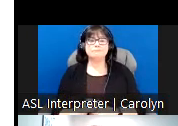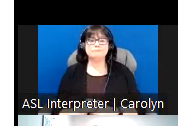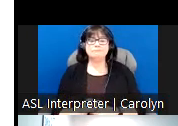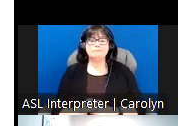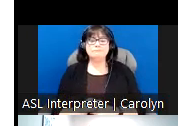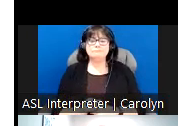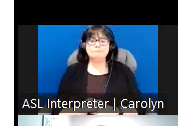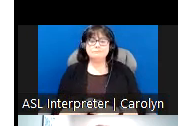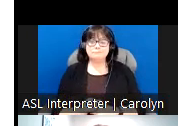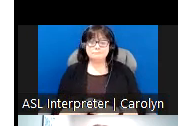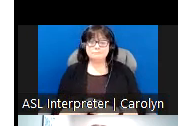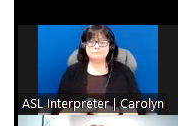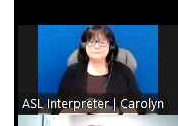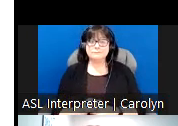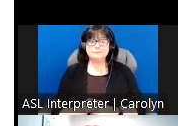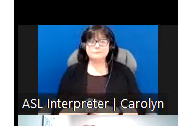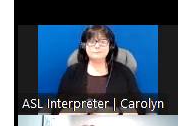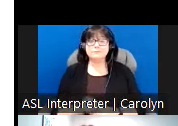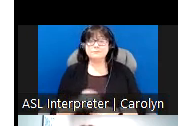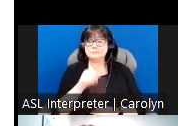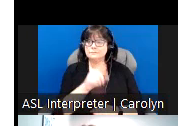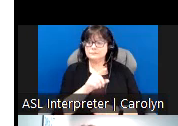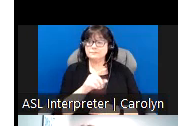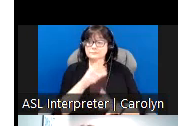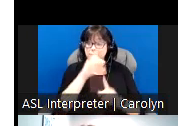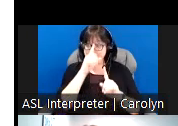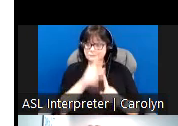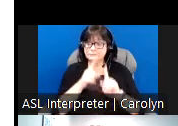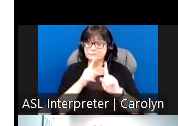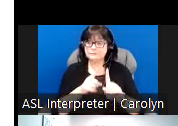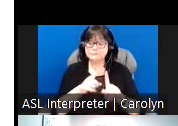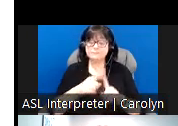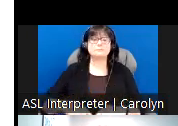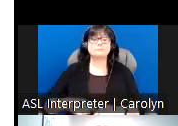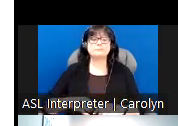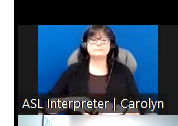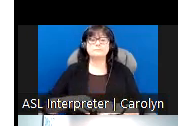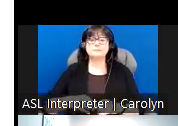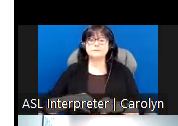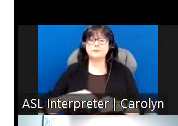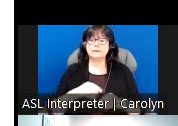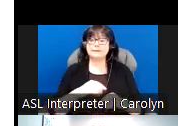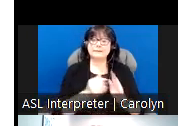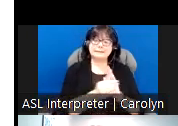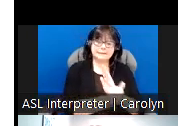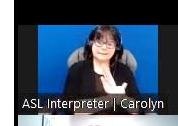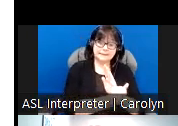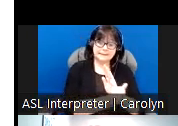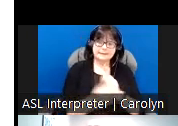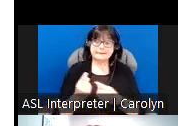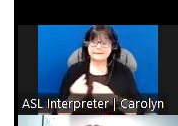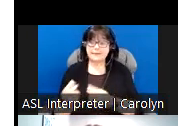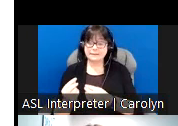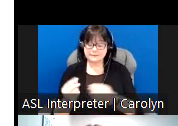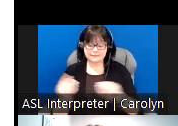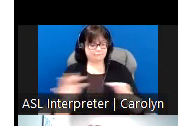So for us, the primary purpose is to create that link between skills and tasks. And as I said, especially in the framework for